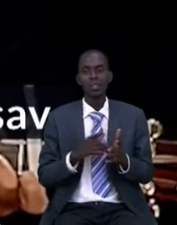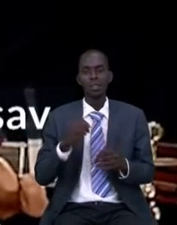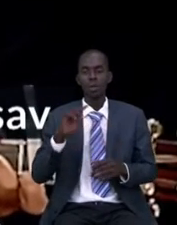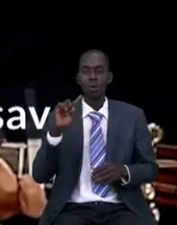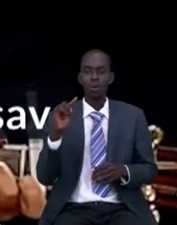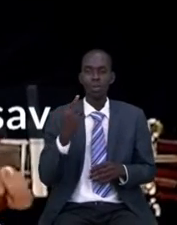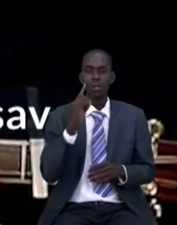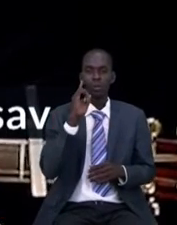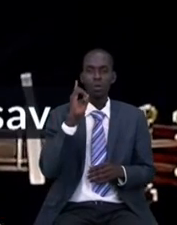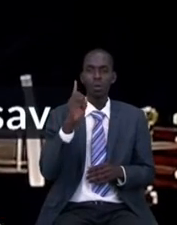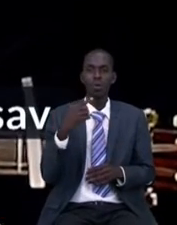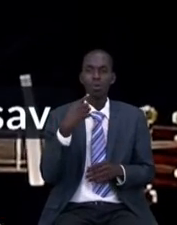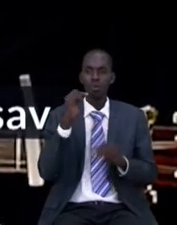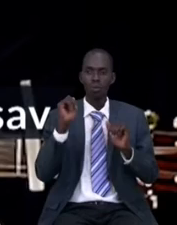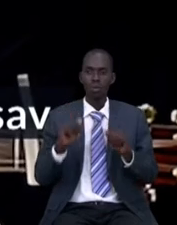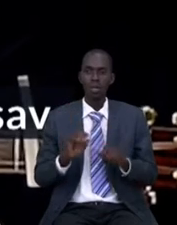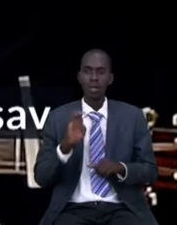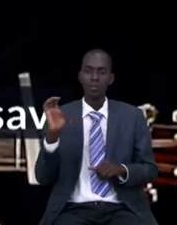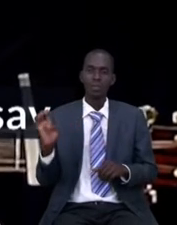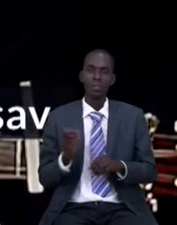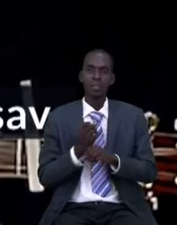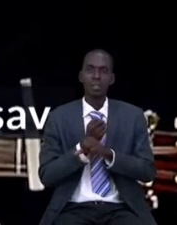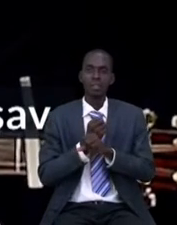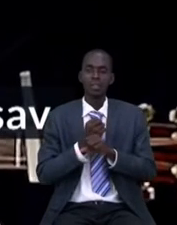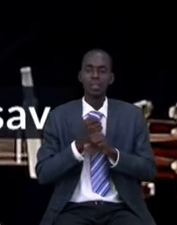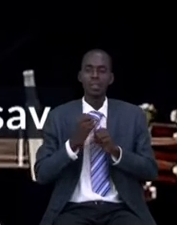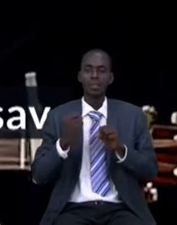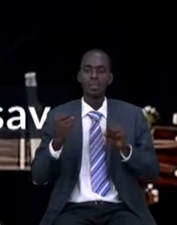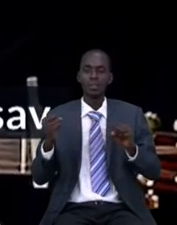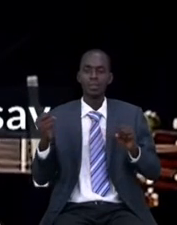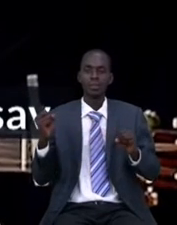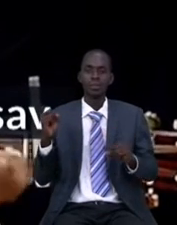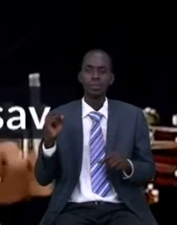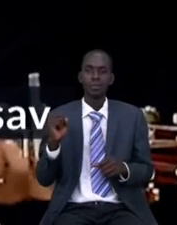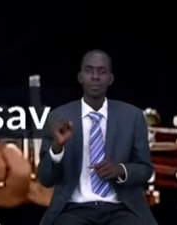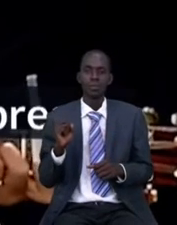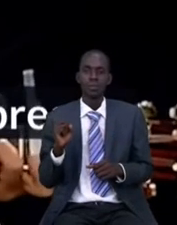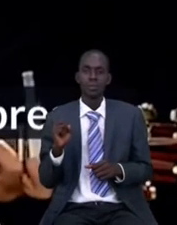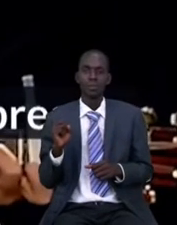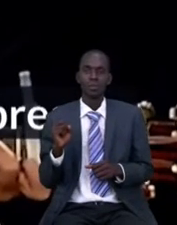Jesus, the only one who could ever save.